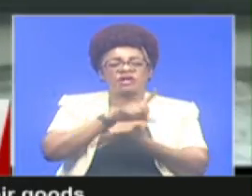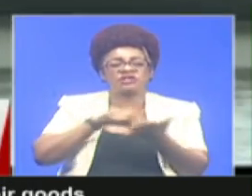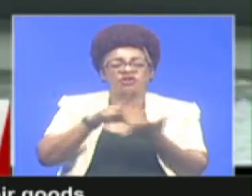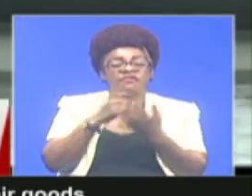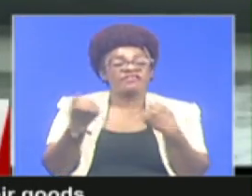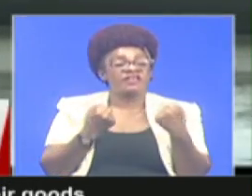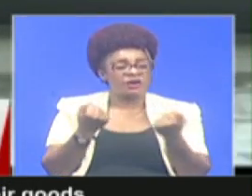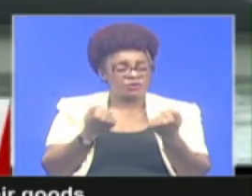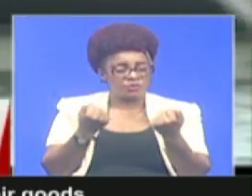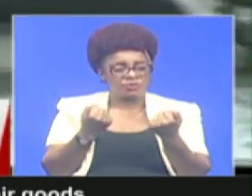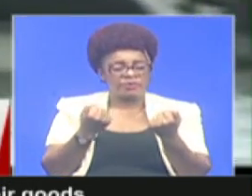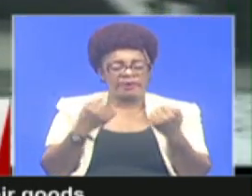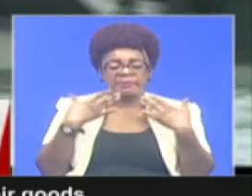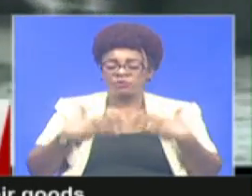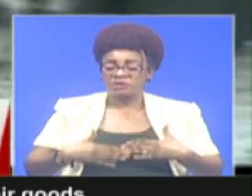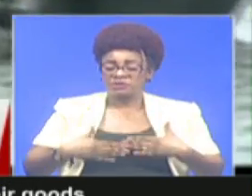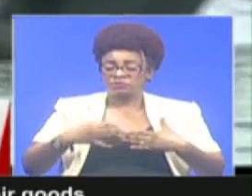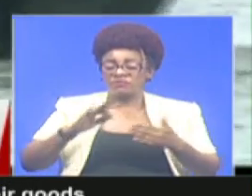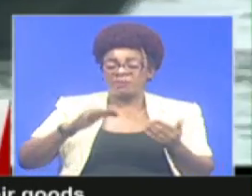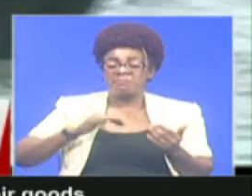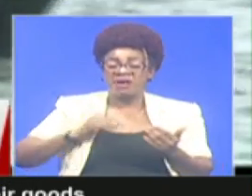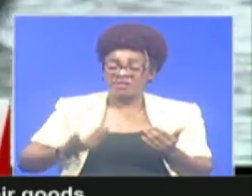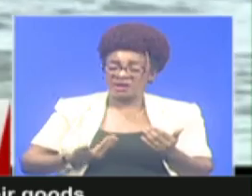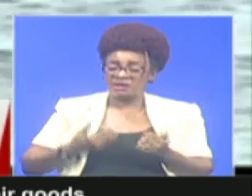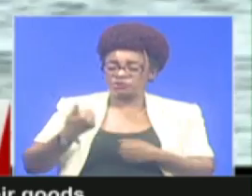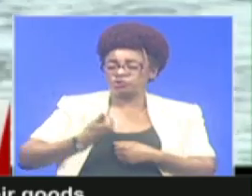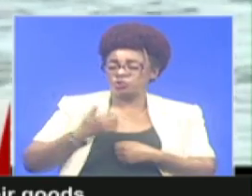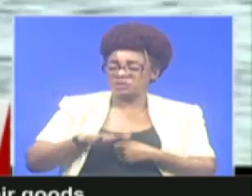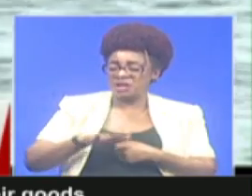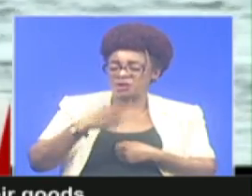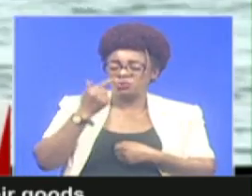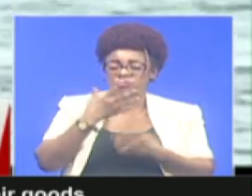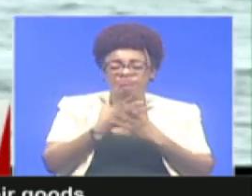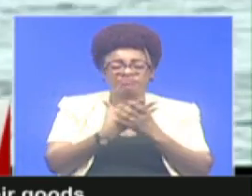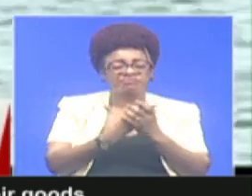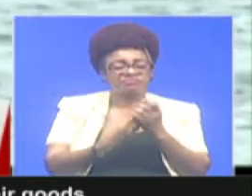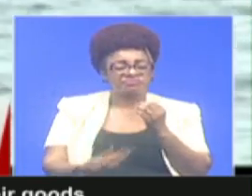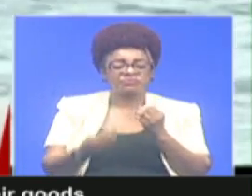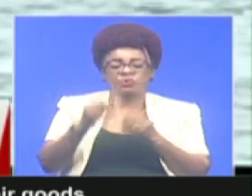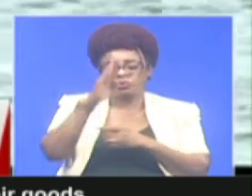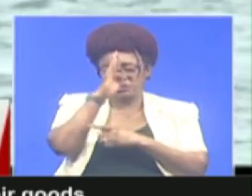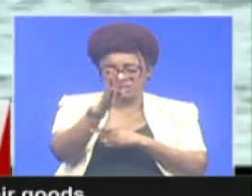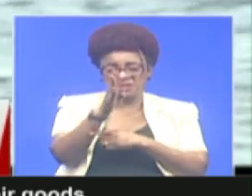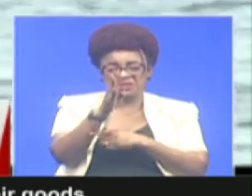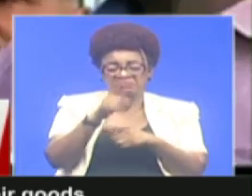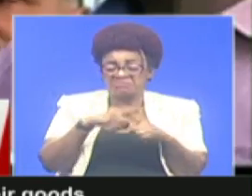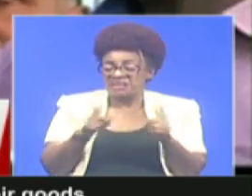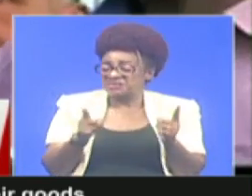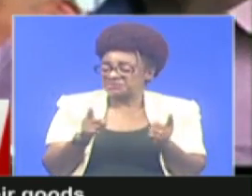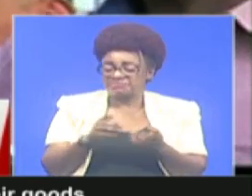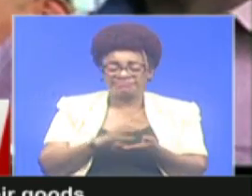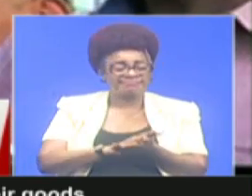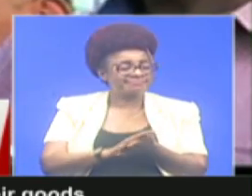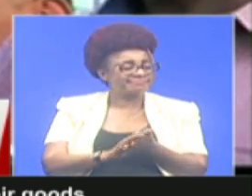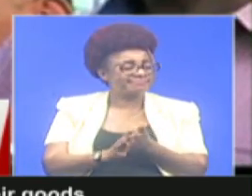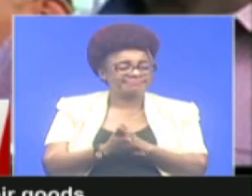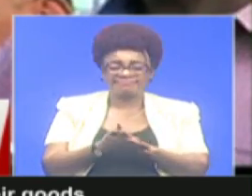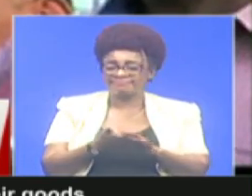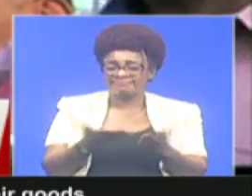vehicle and bodies of mother and daughter who drowned on Sunday. But still, there was no sight of them.